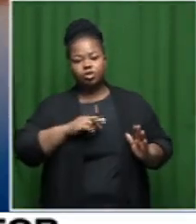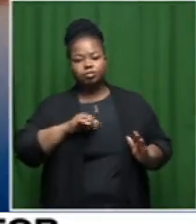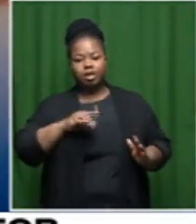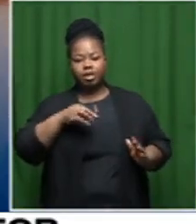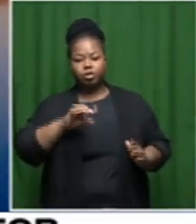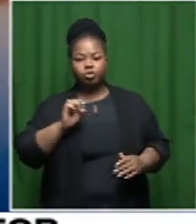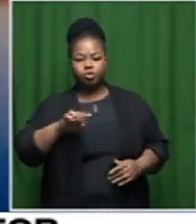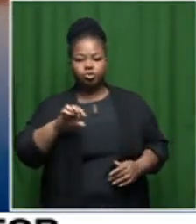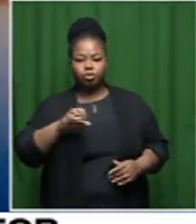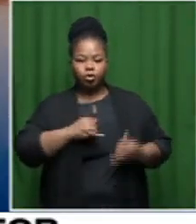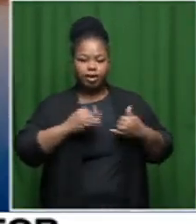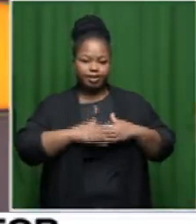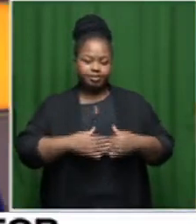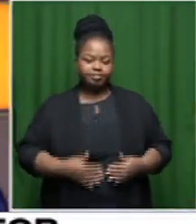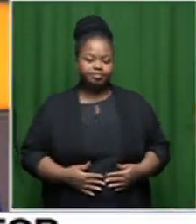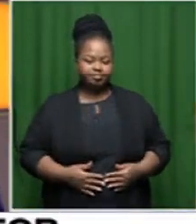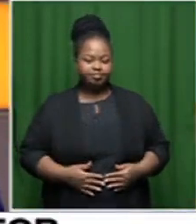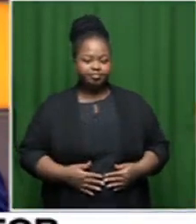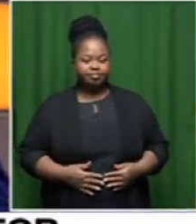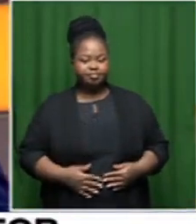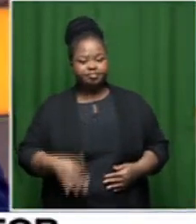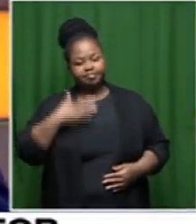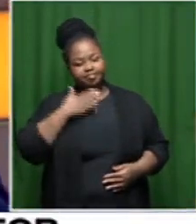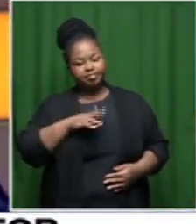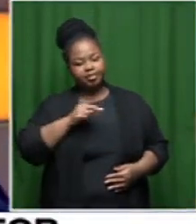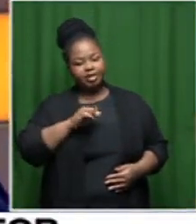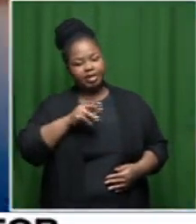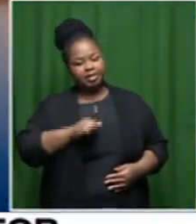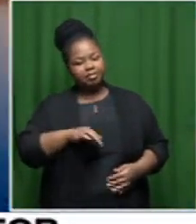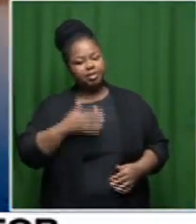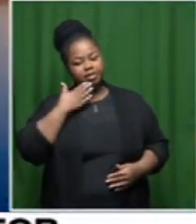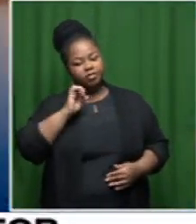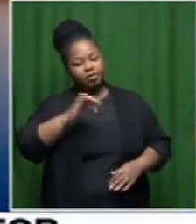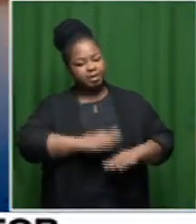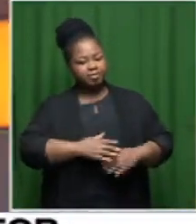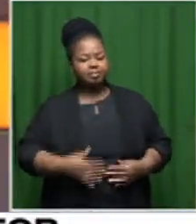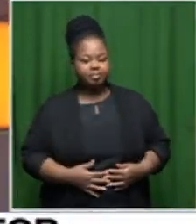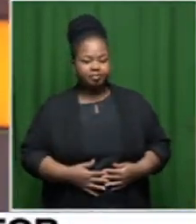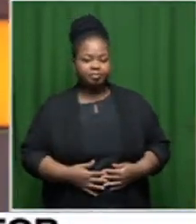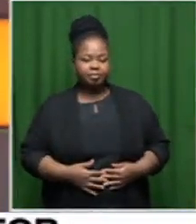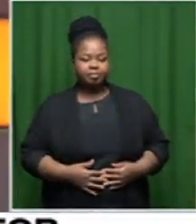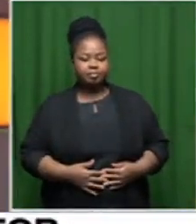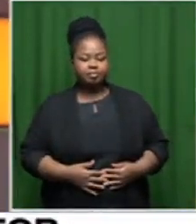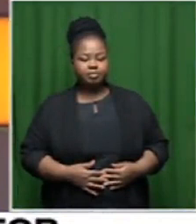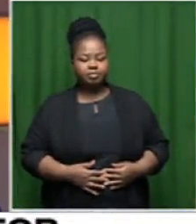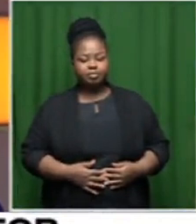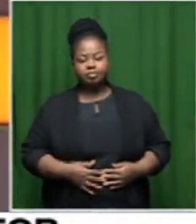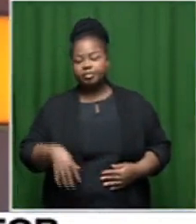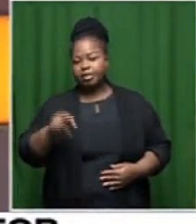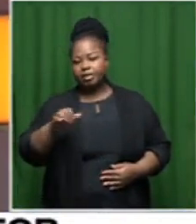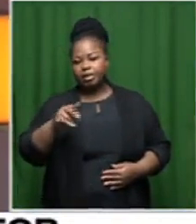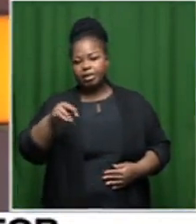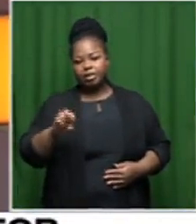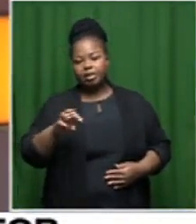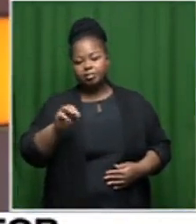www.greenmango.online and you'll get all the information you need. All right, great stuff. Great chatting to you, Nene. Thank you so much for your time. No problem. Good stuff. All right, we just spoke to Nene Mahlangu, the designer